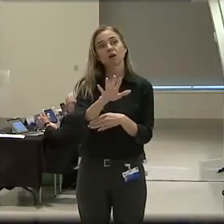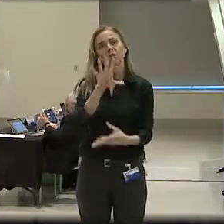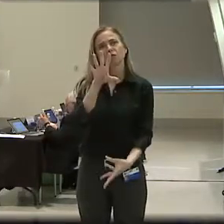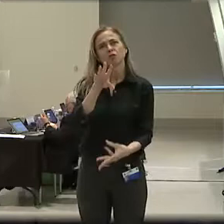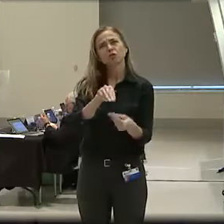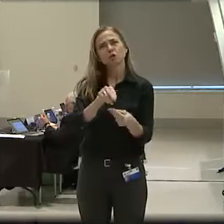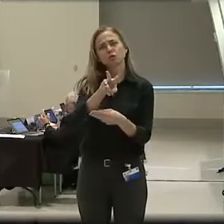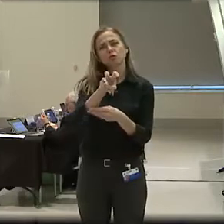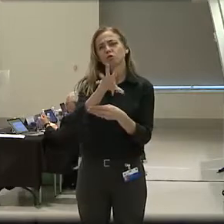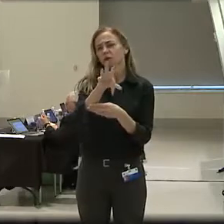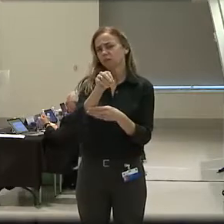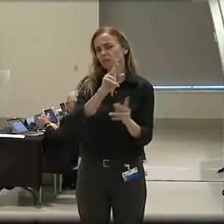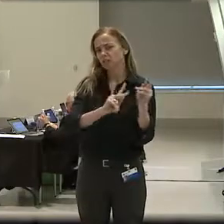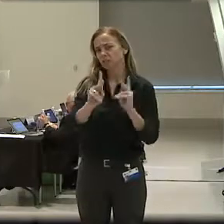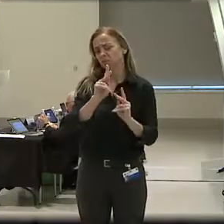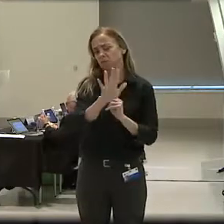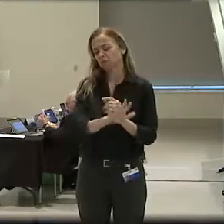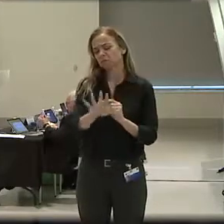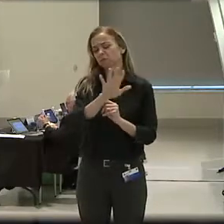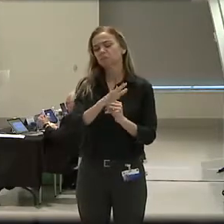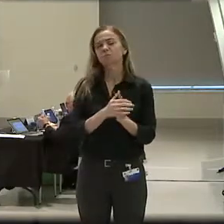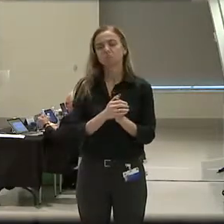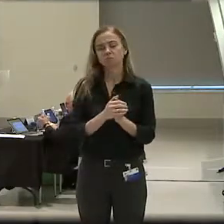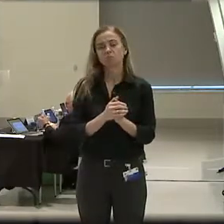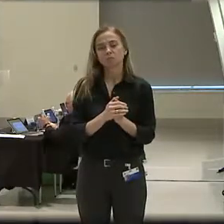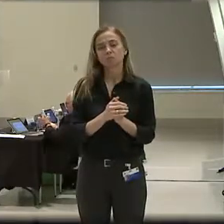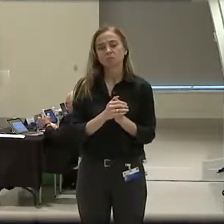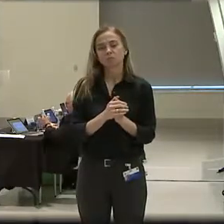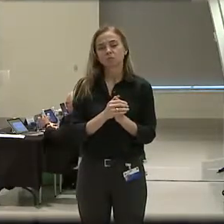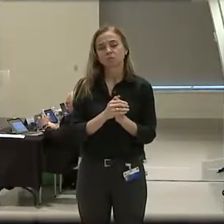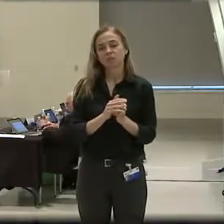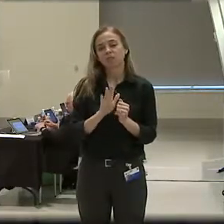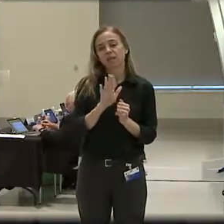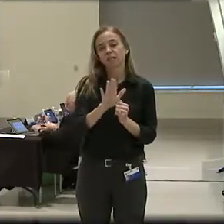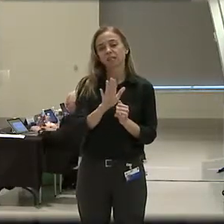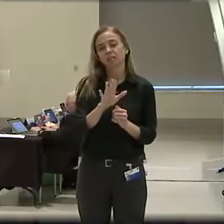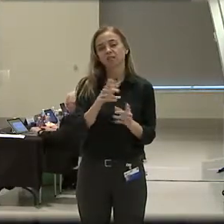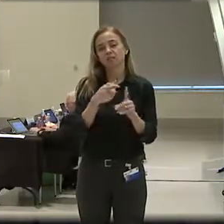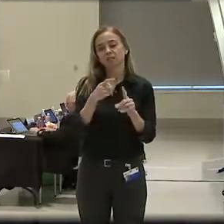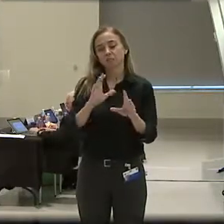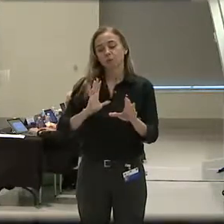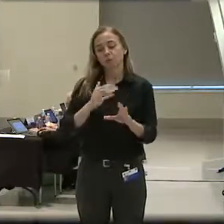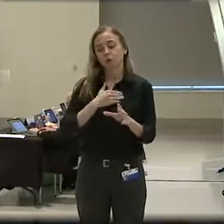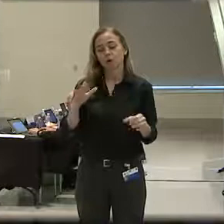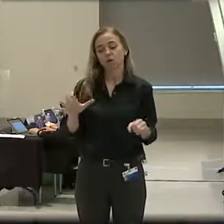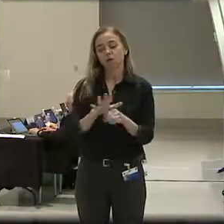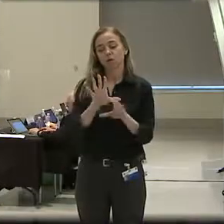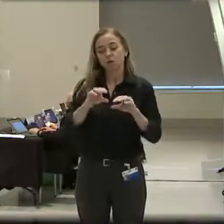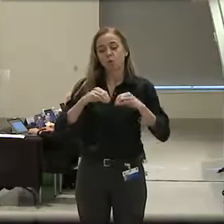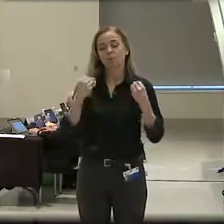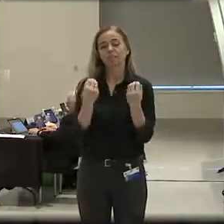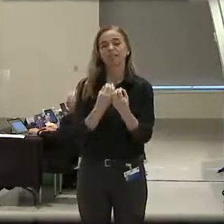total 250 people probably, and so that's out of an organization of 13,000, so something